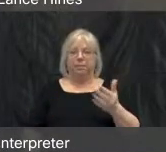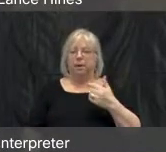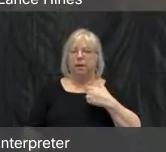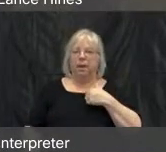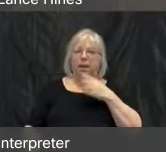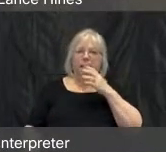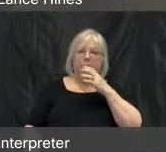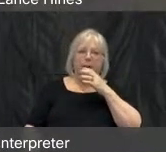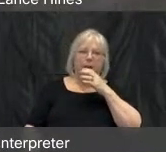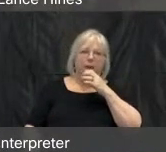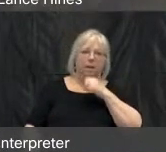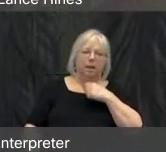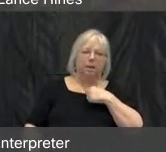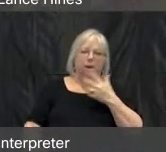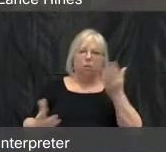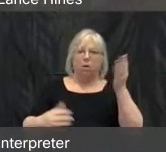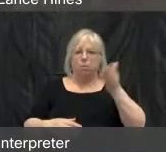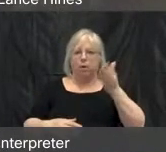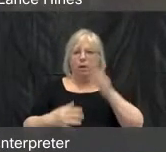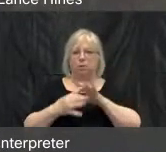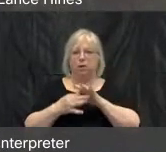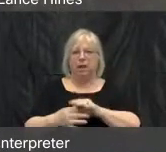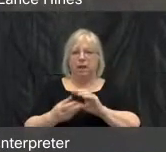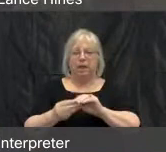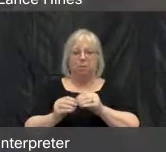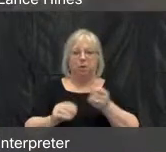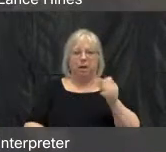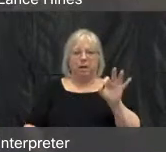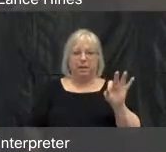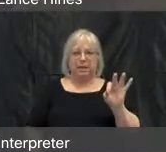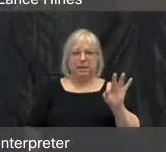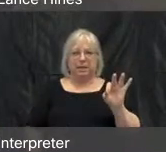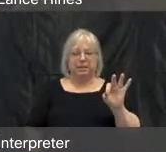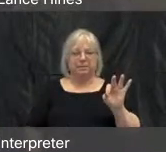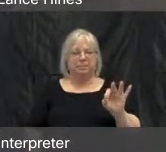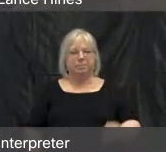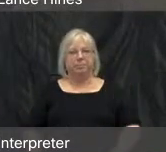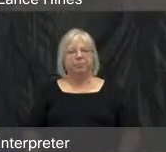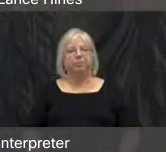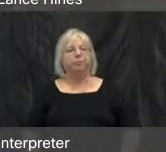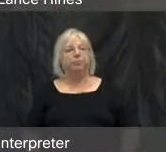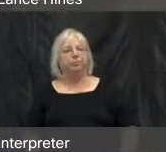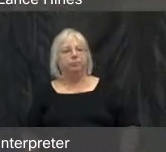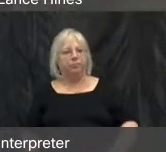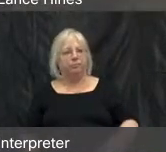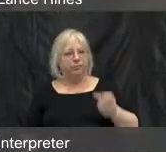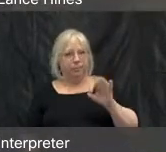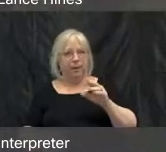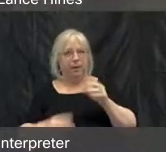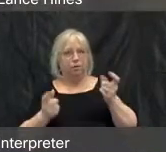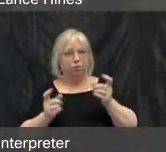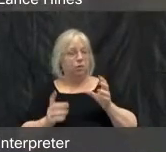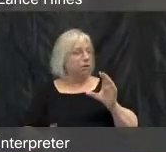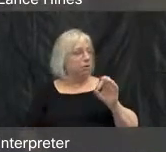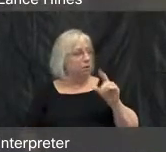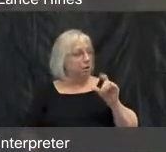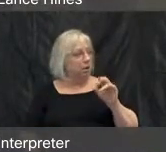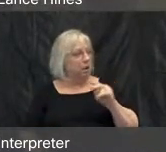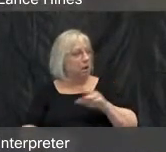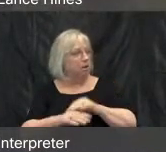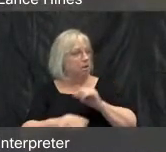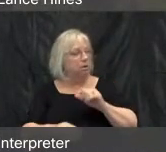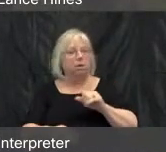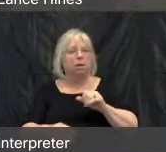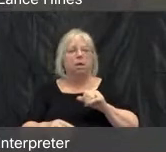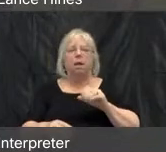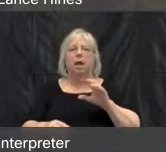Yes, I wanted a presentation on item 19. Item 19. Director Collins. Director Agicott,